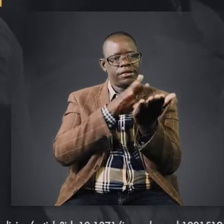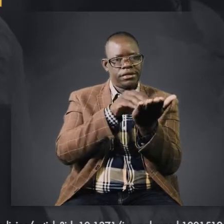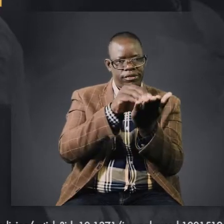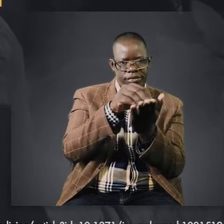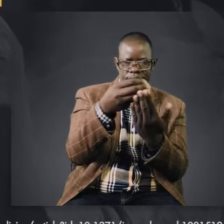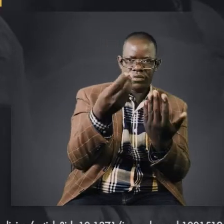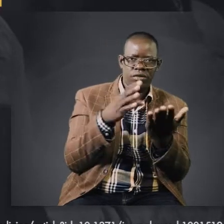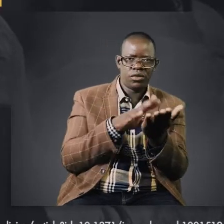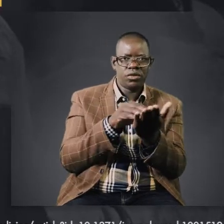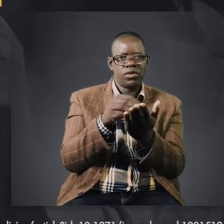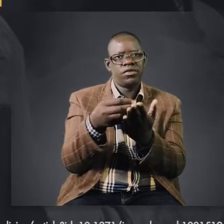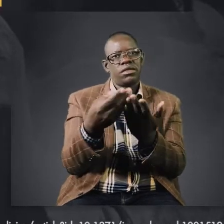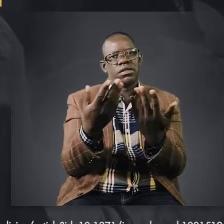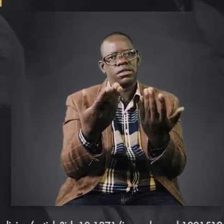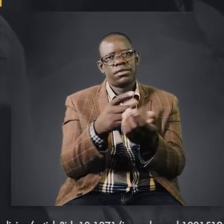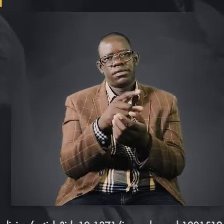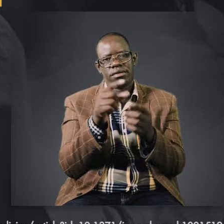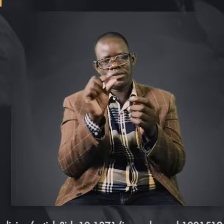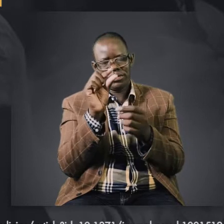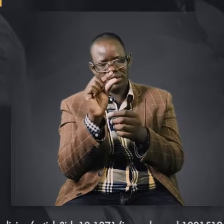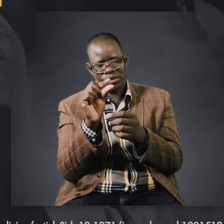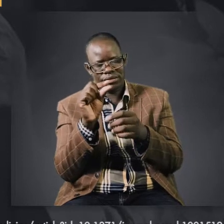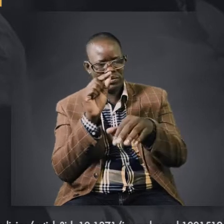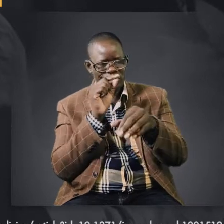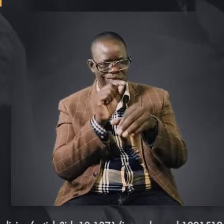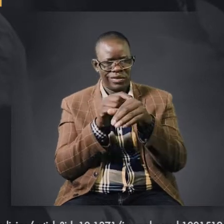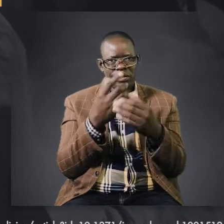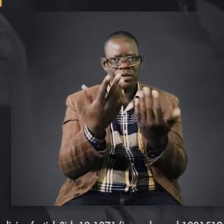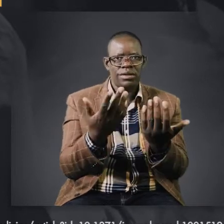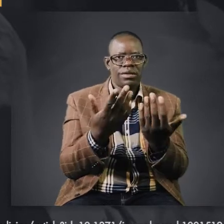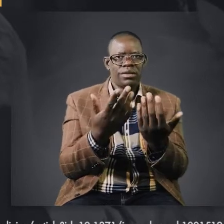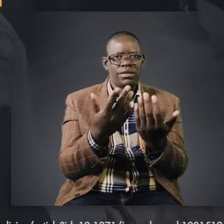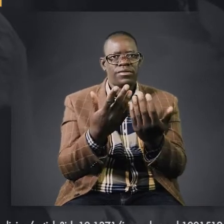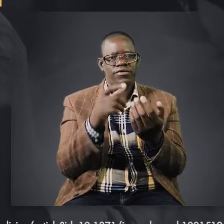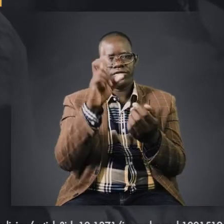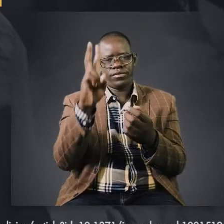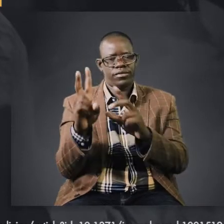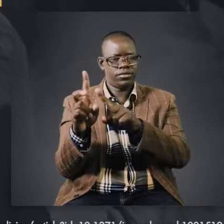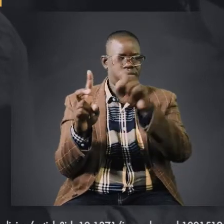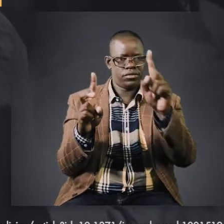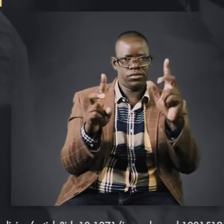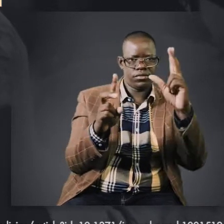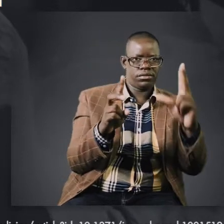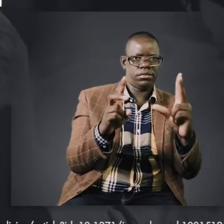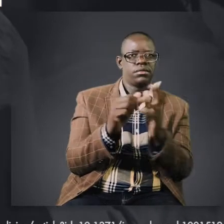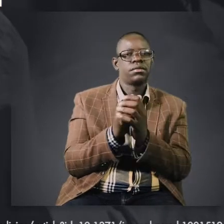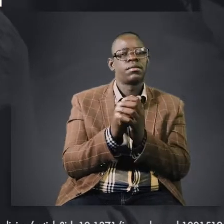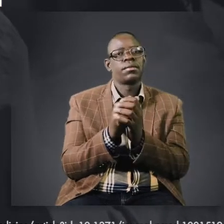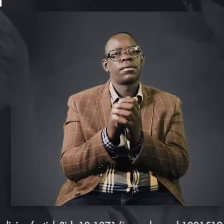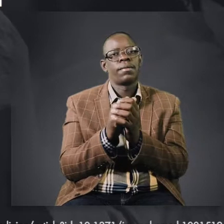germs, bacteria, or viruses, tiny invisible particles which can be passed from person to person.